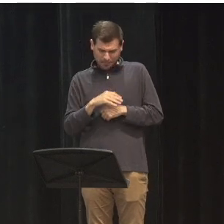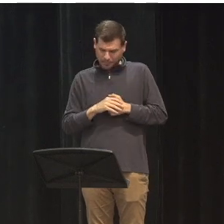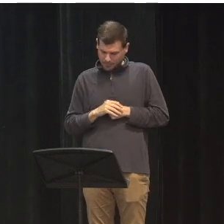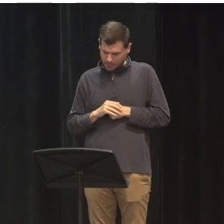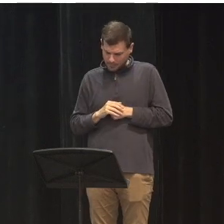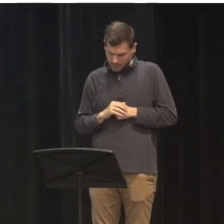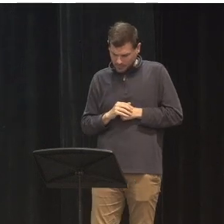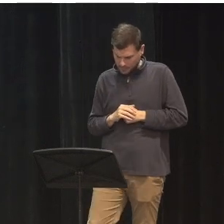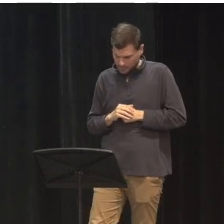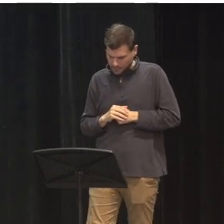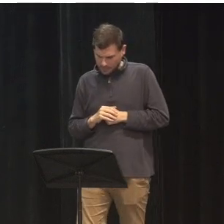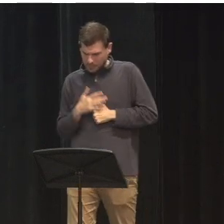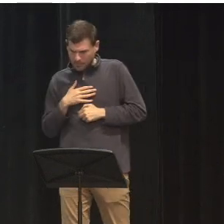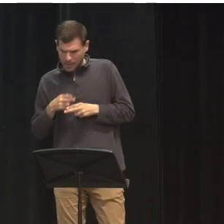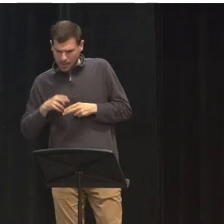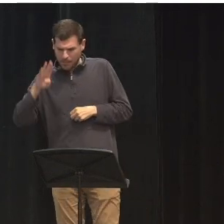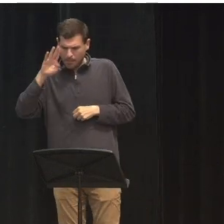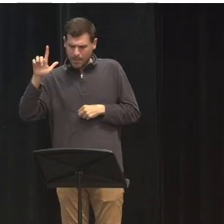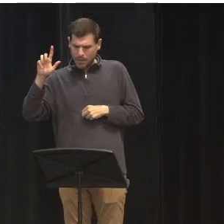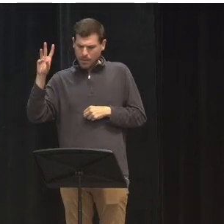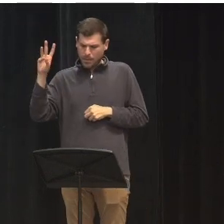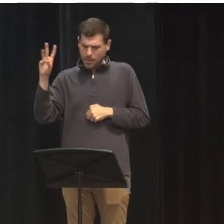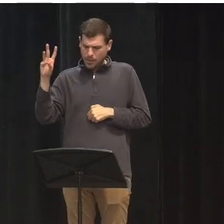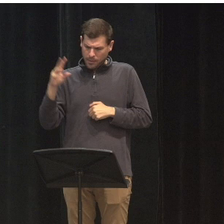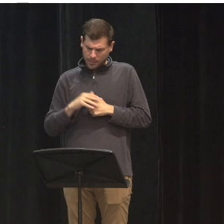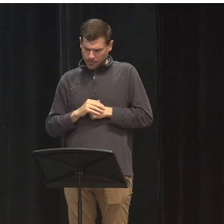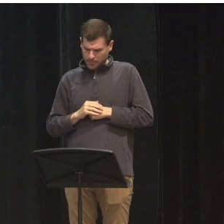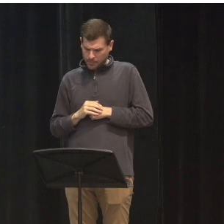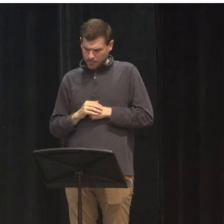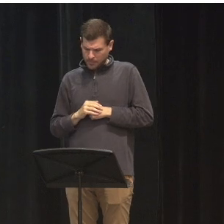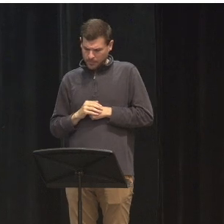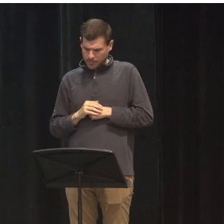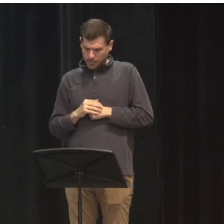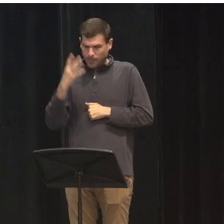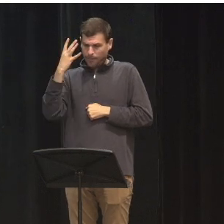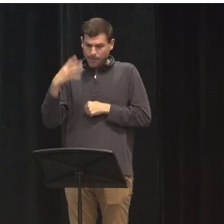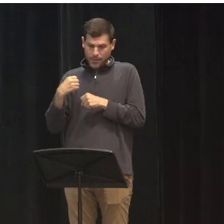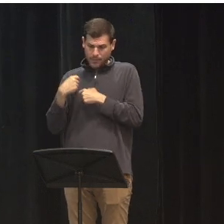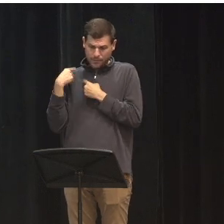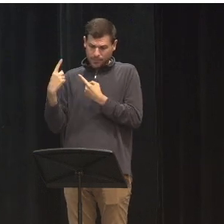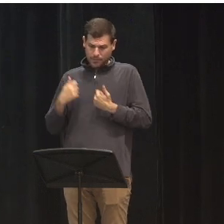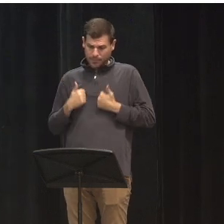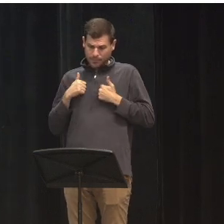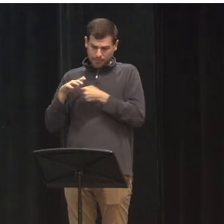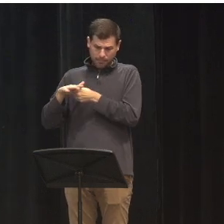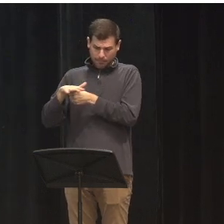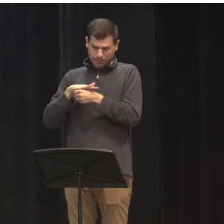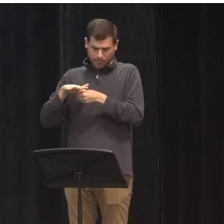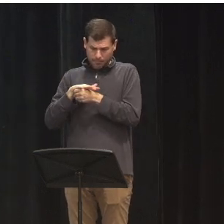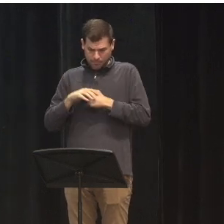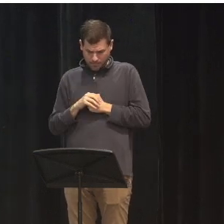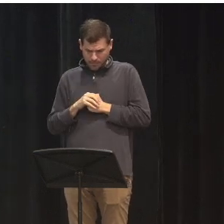microphone. All right. So my name is Bill Wiedner. I live at Gateway for the last 4 years, and I'm talking about this from